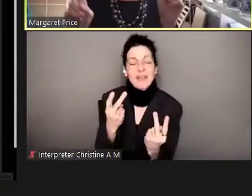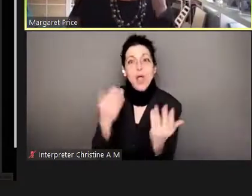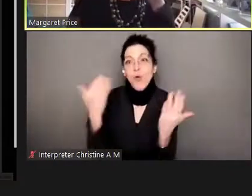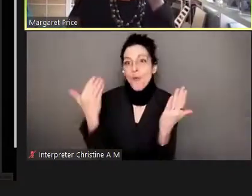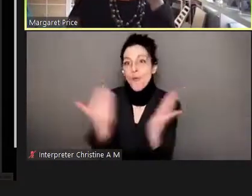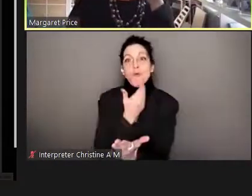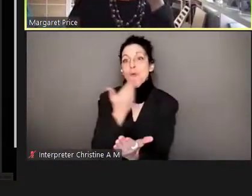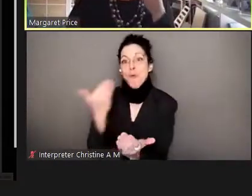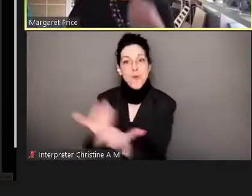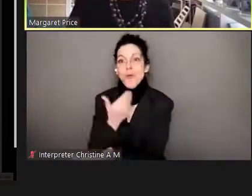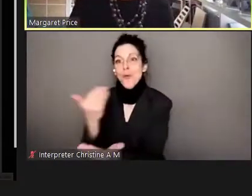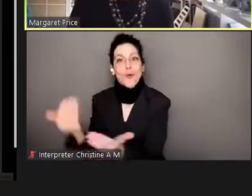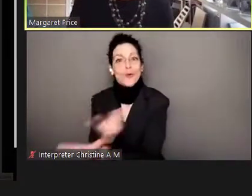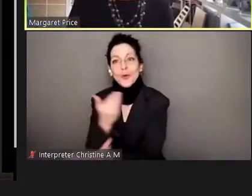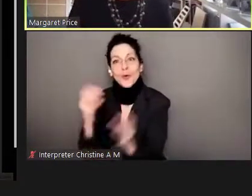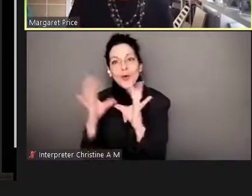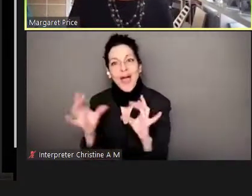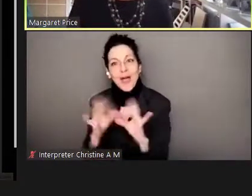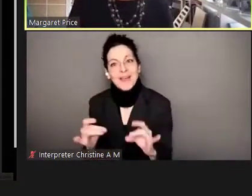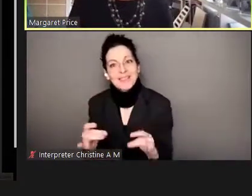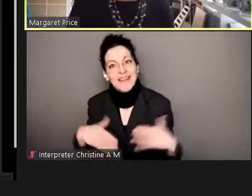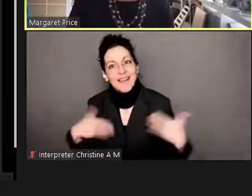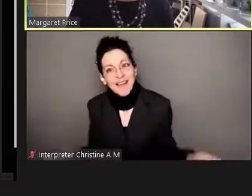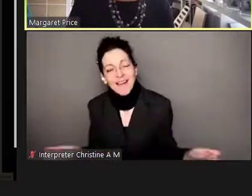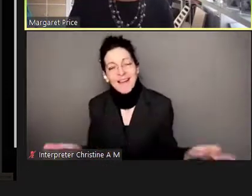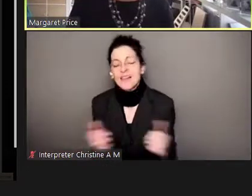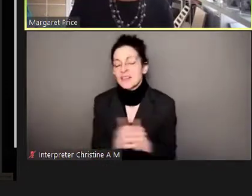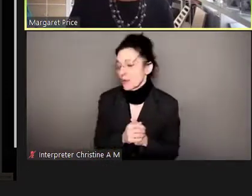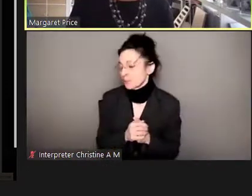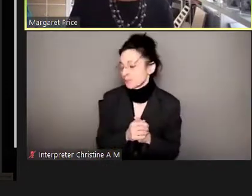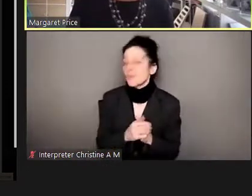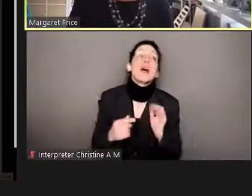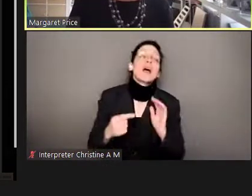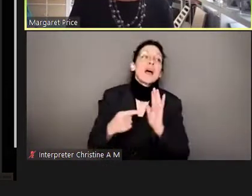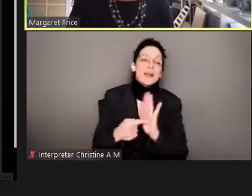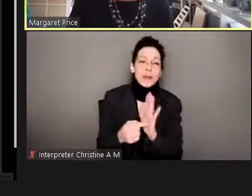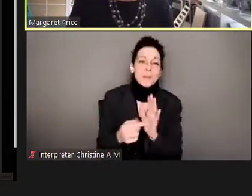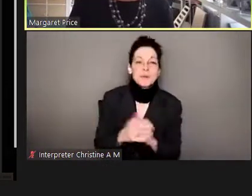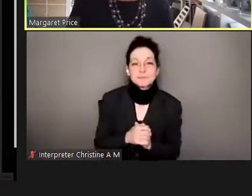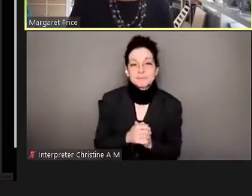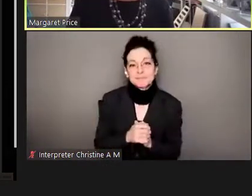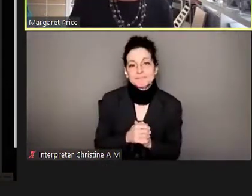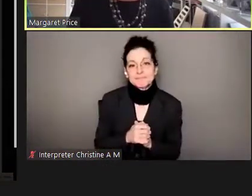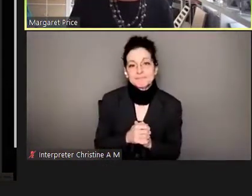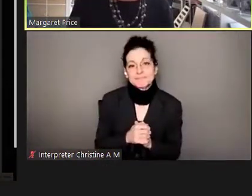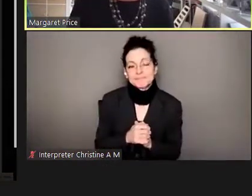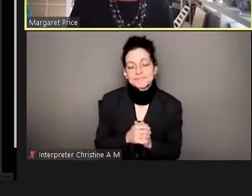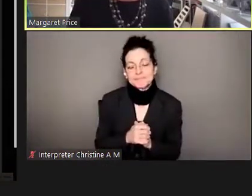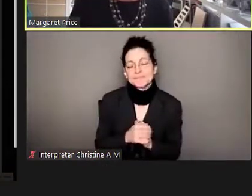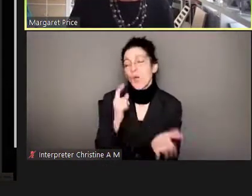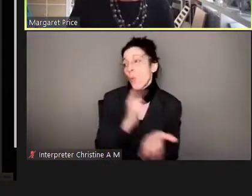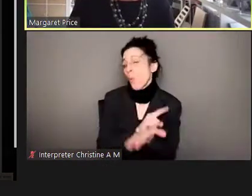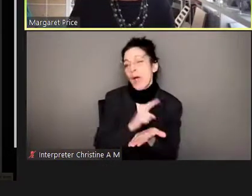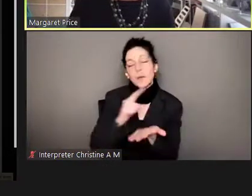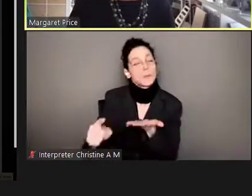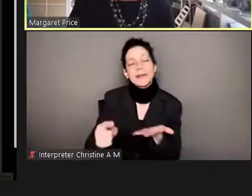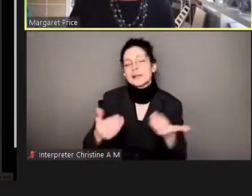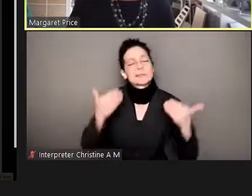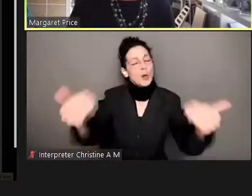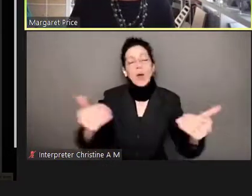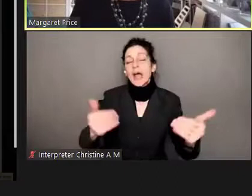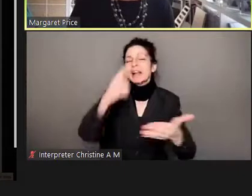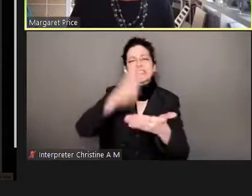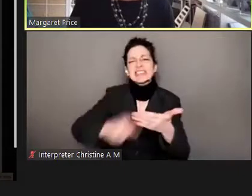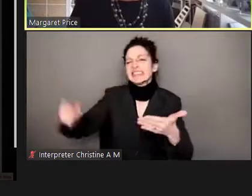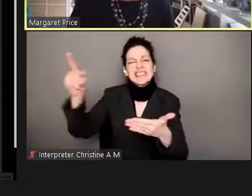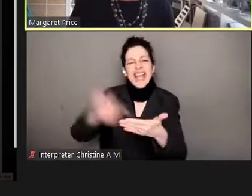return strategy, for example, canceled all class readings and activities for a week and just said, we're going to spend